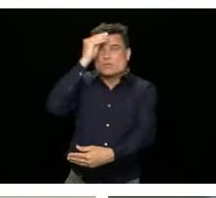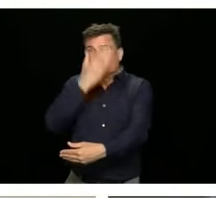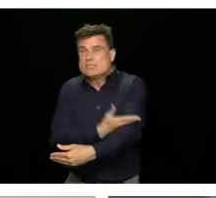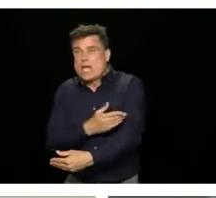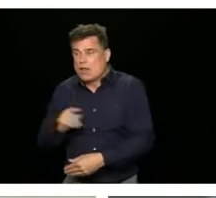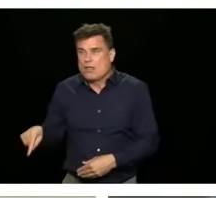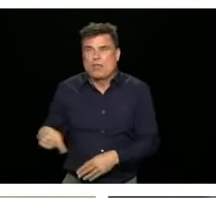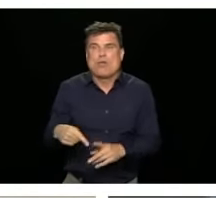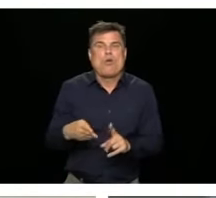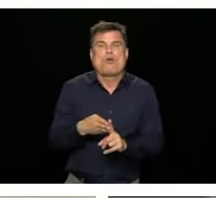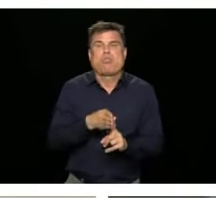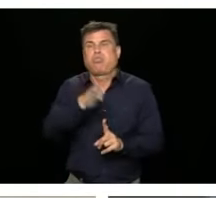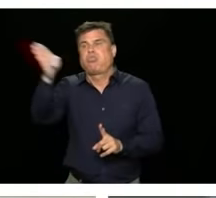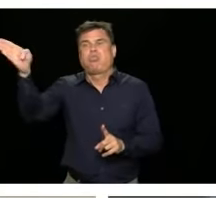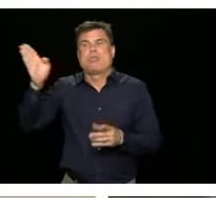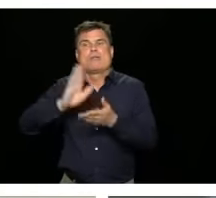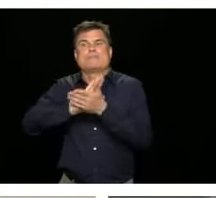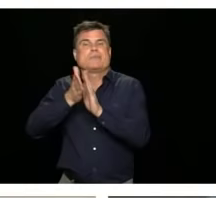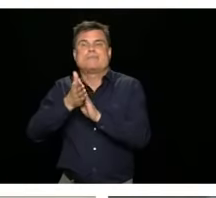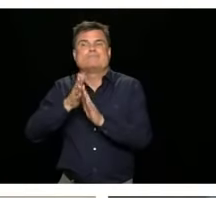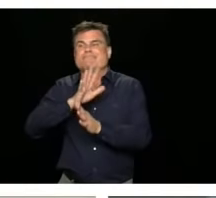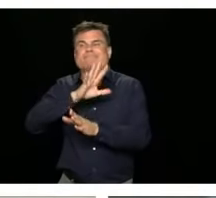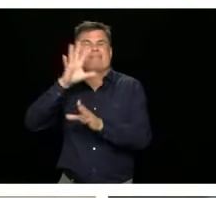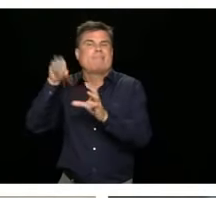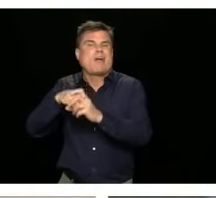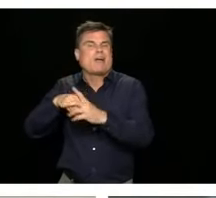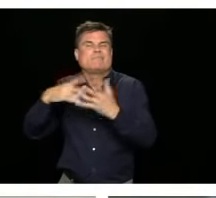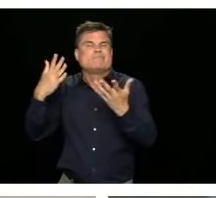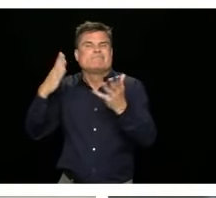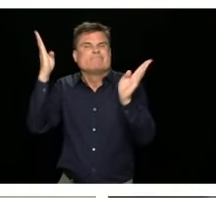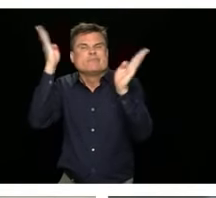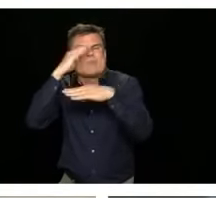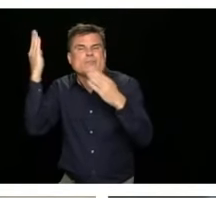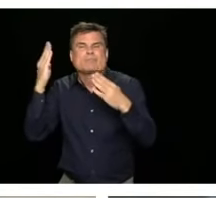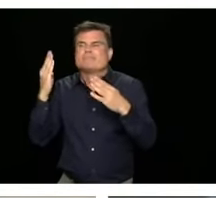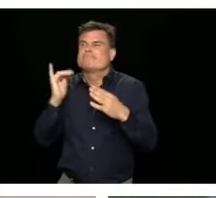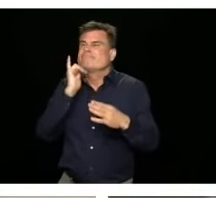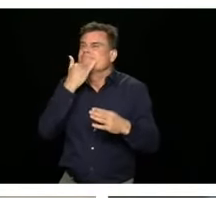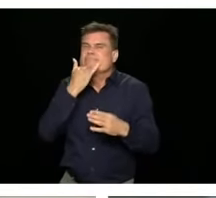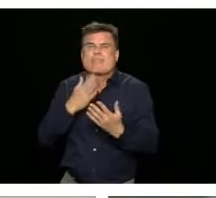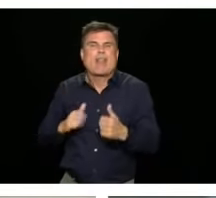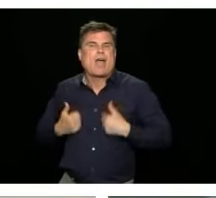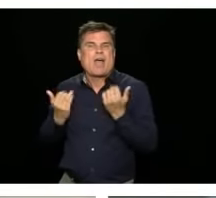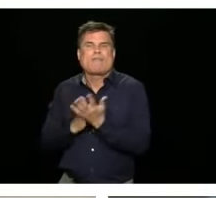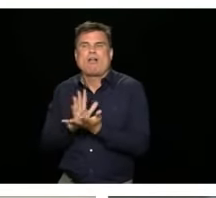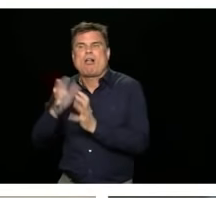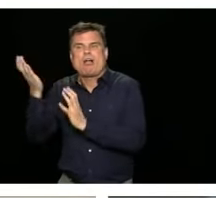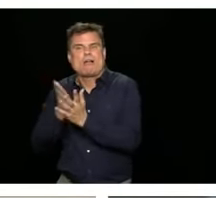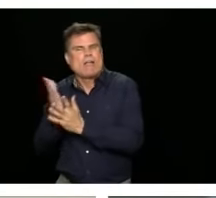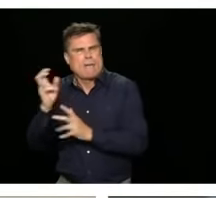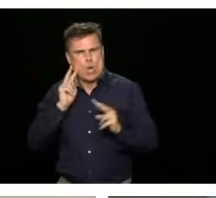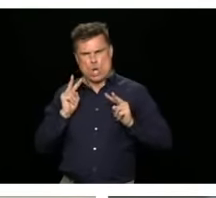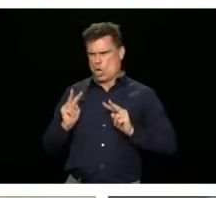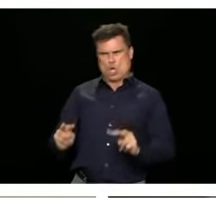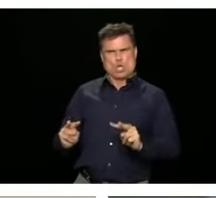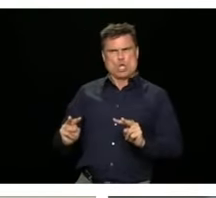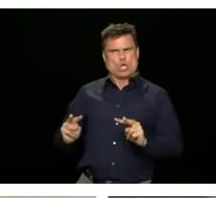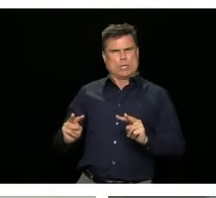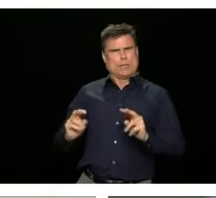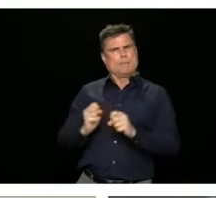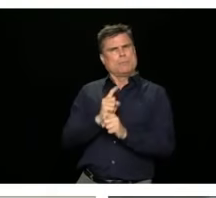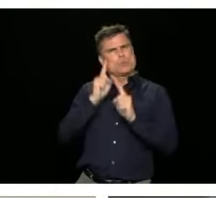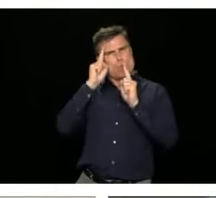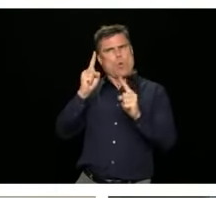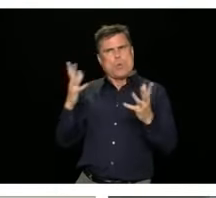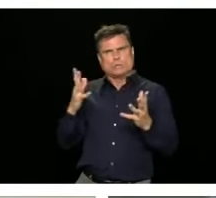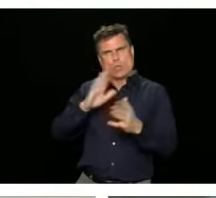systemic supports that make sure that everyone is given equitable opportunities. And if